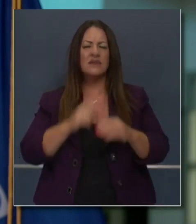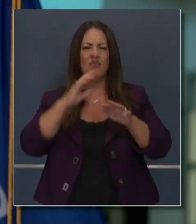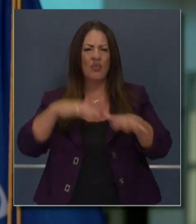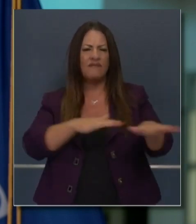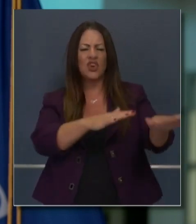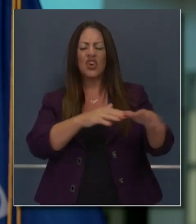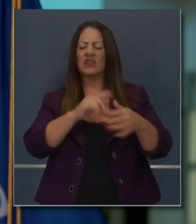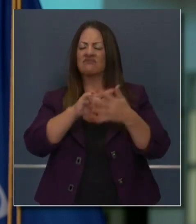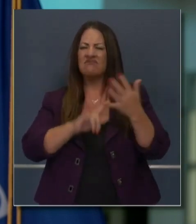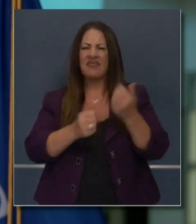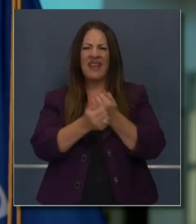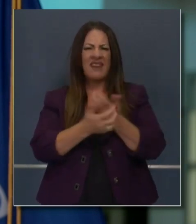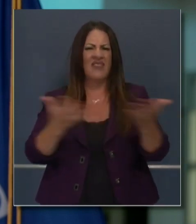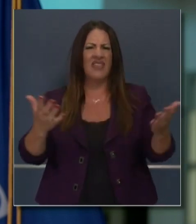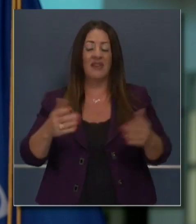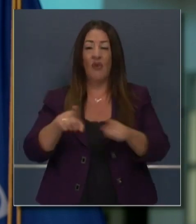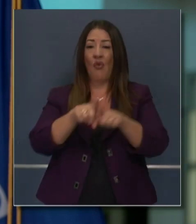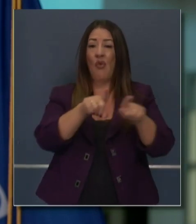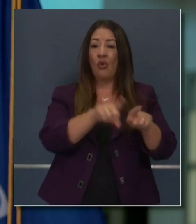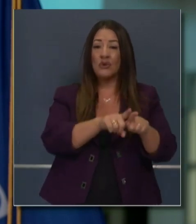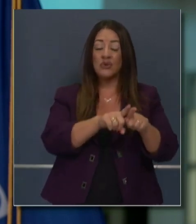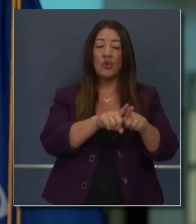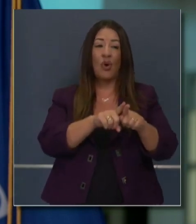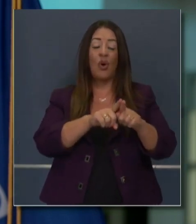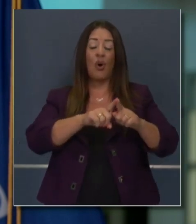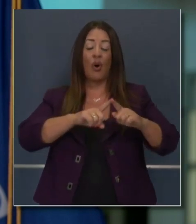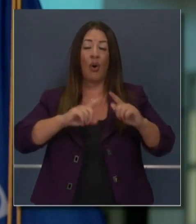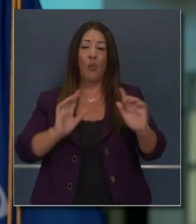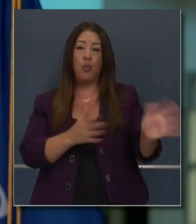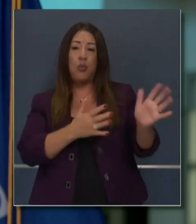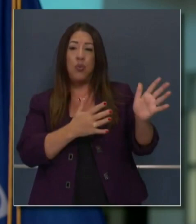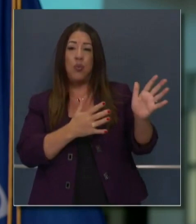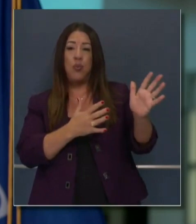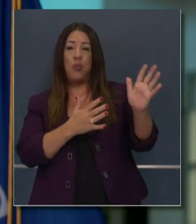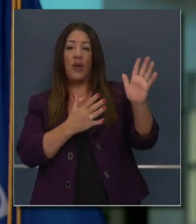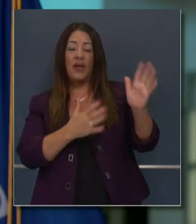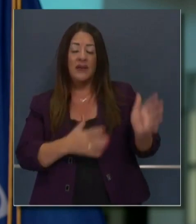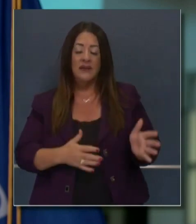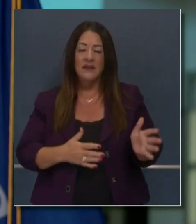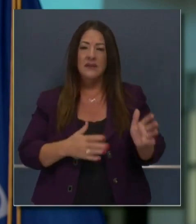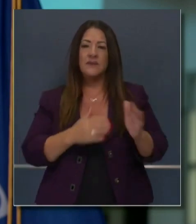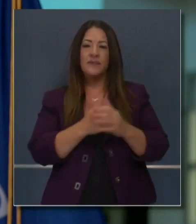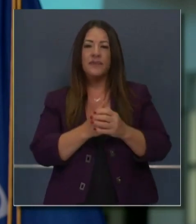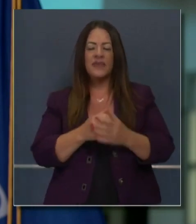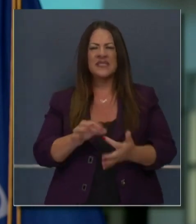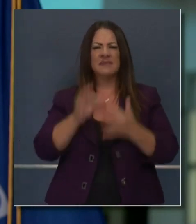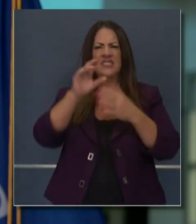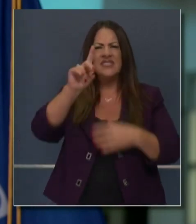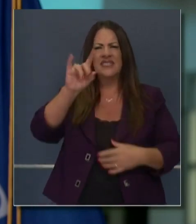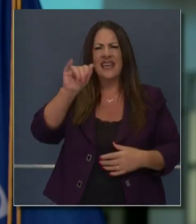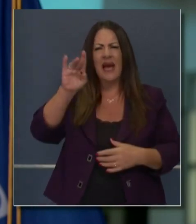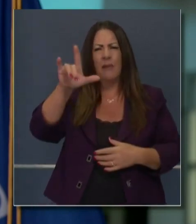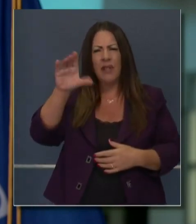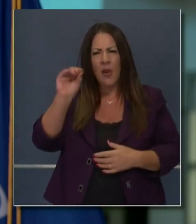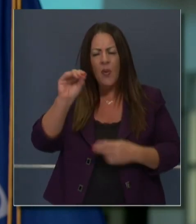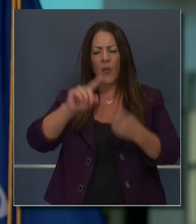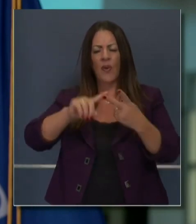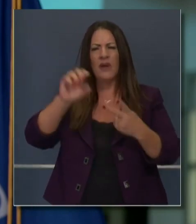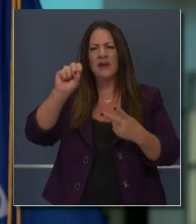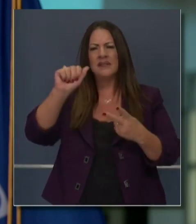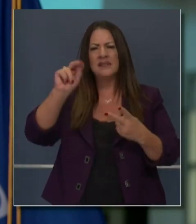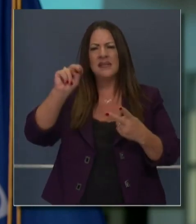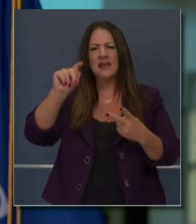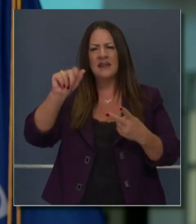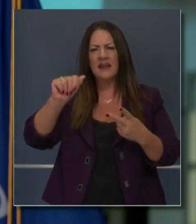wetter. The winds are also whipping up. This time is typical. The Diablo and the Santa Ana winds tend to